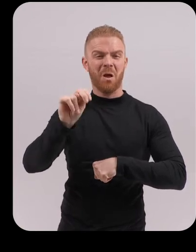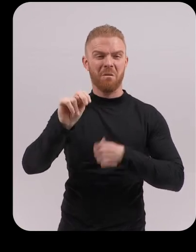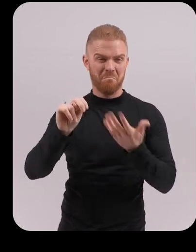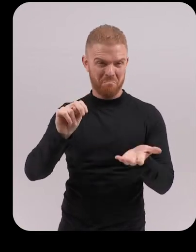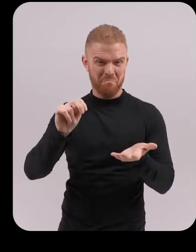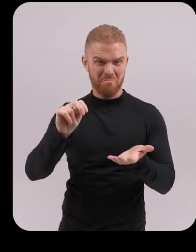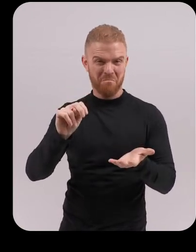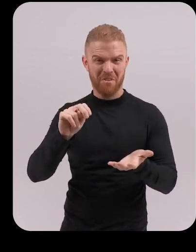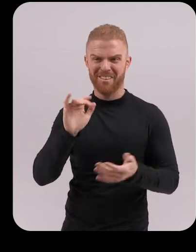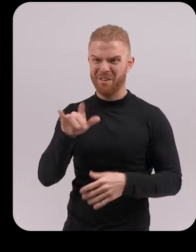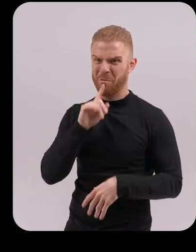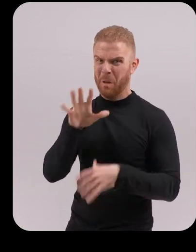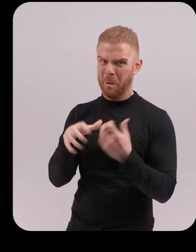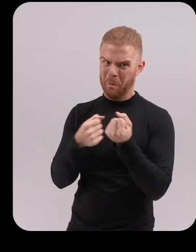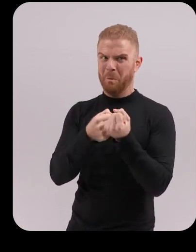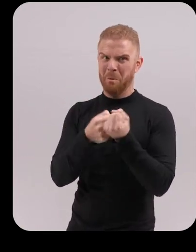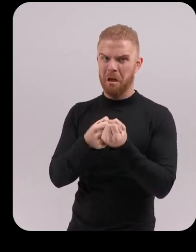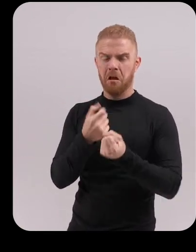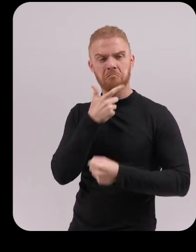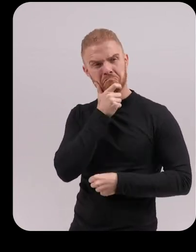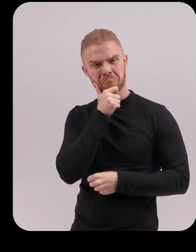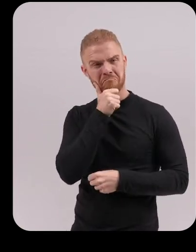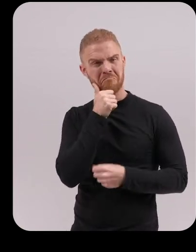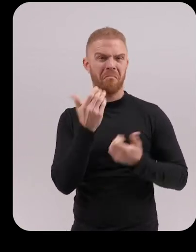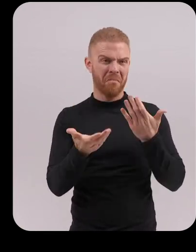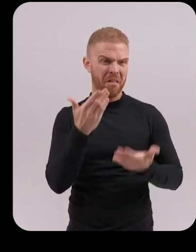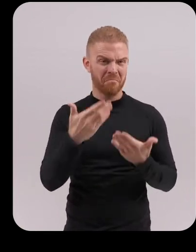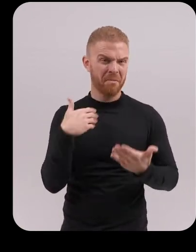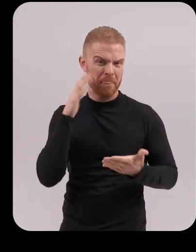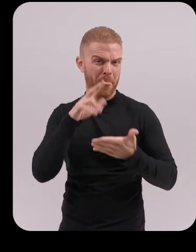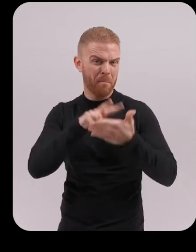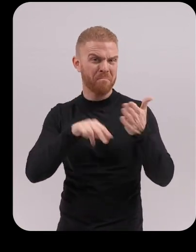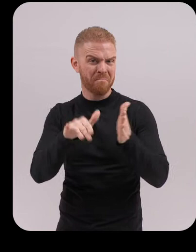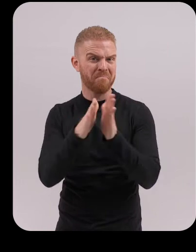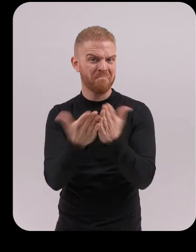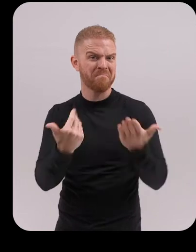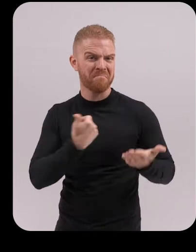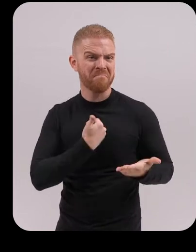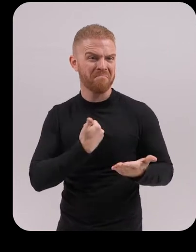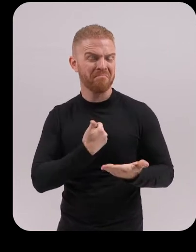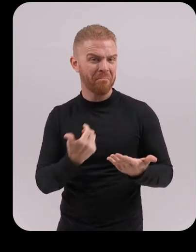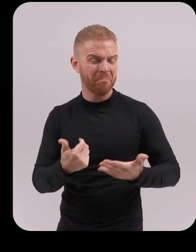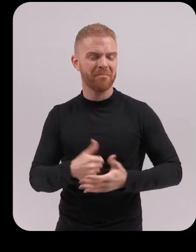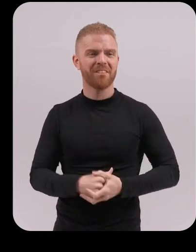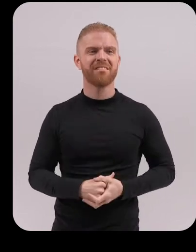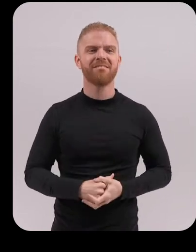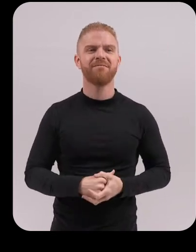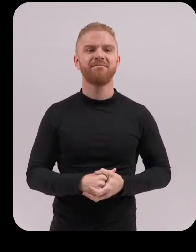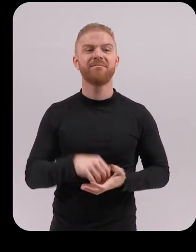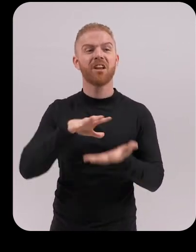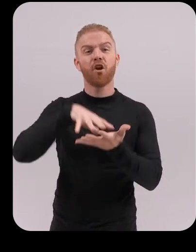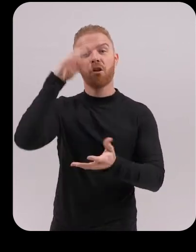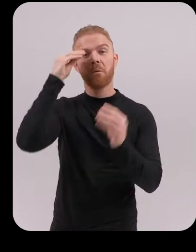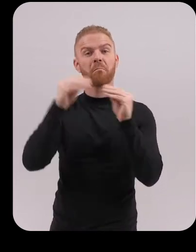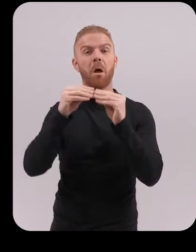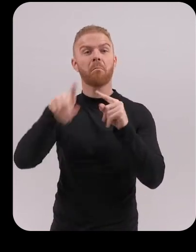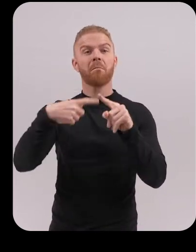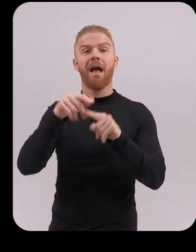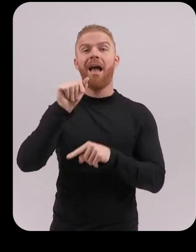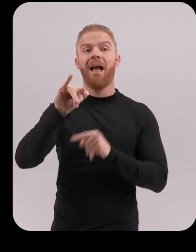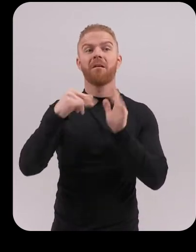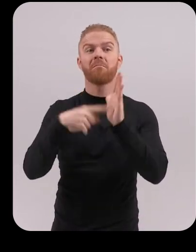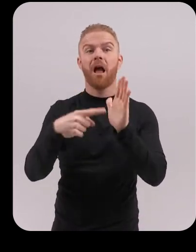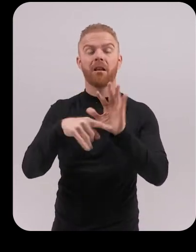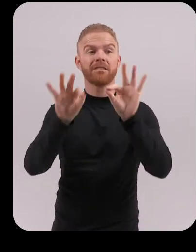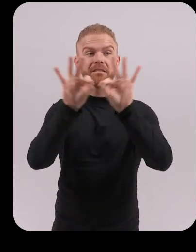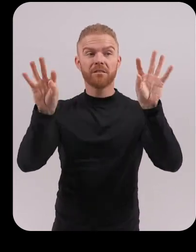that's quite the endorsement that it gave, and you know what? Maybe I'll just read that book myself. To learn more about the AI